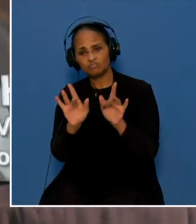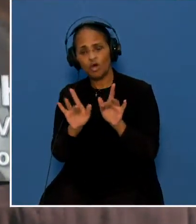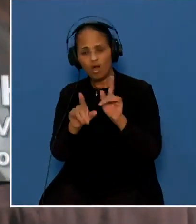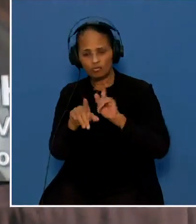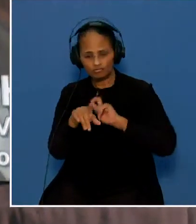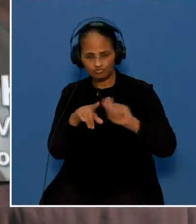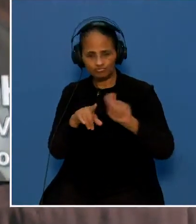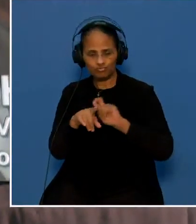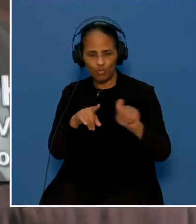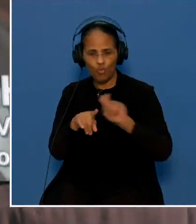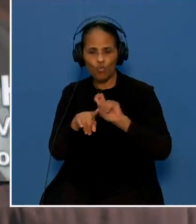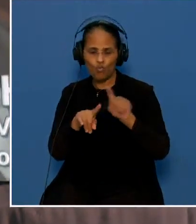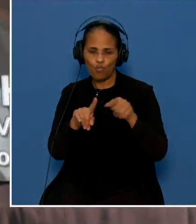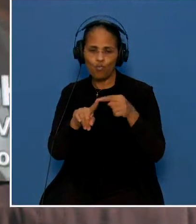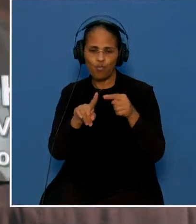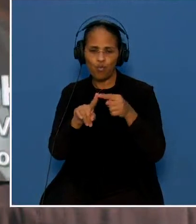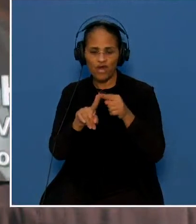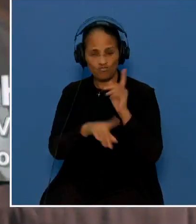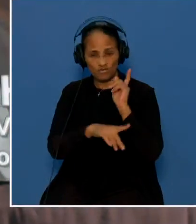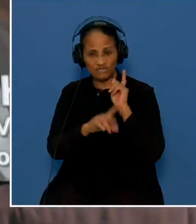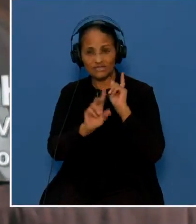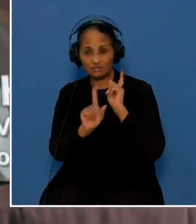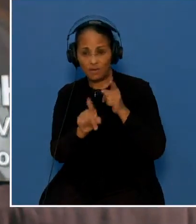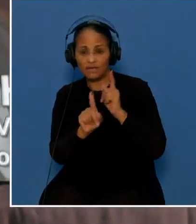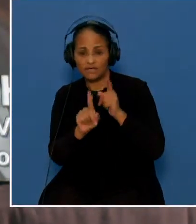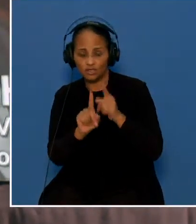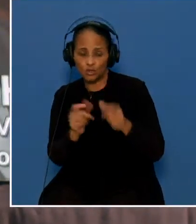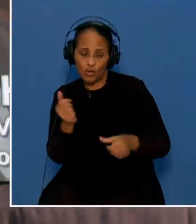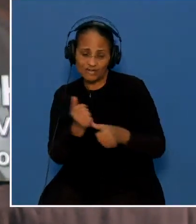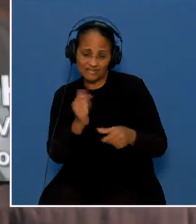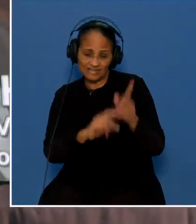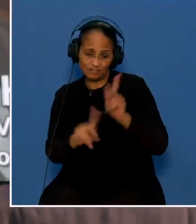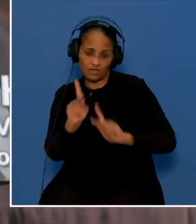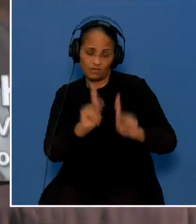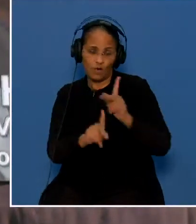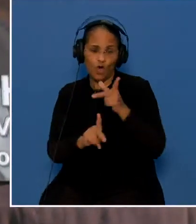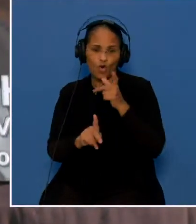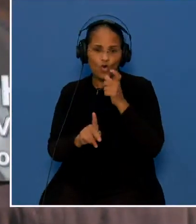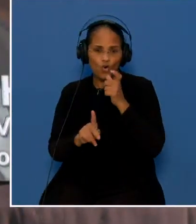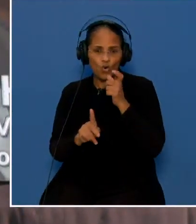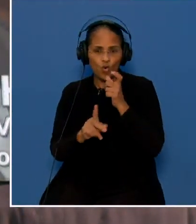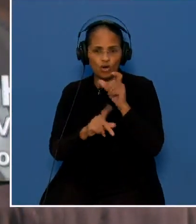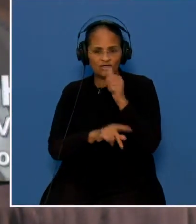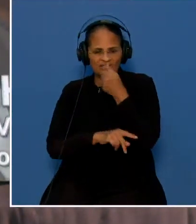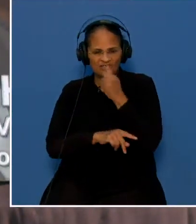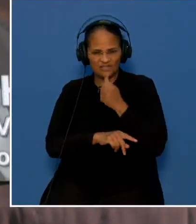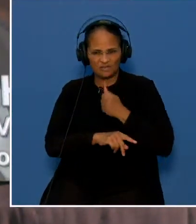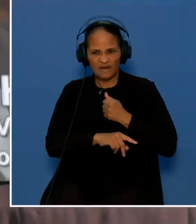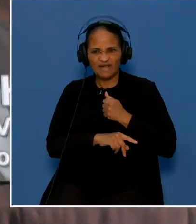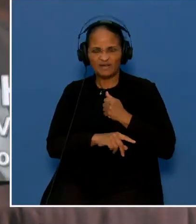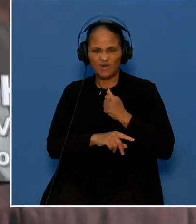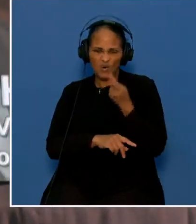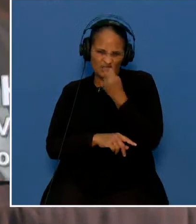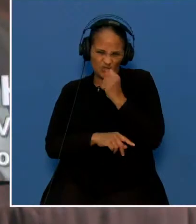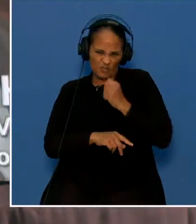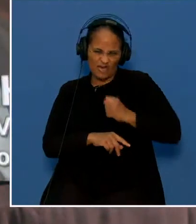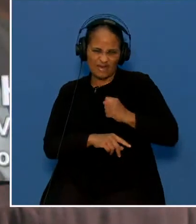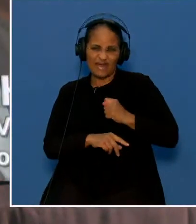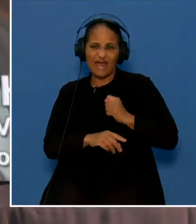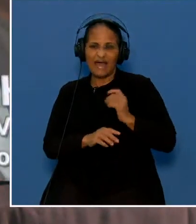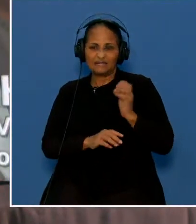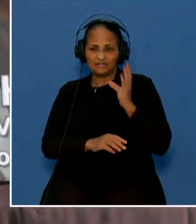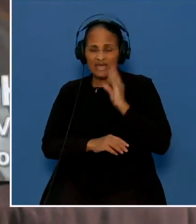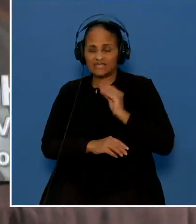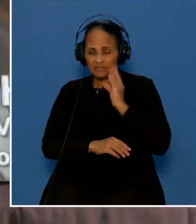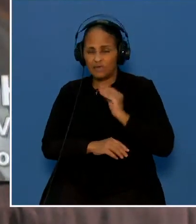to emergency fire and medical calls to assist people who are undergoing traumatic experiences must be applauded.